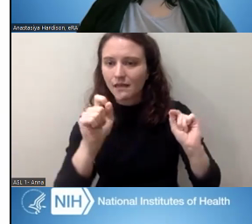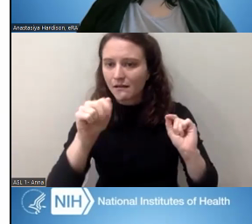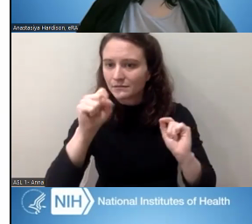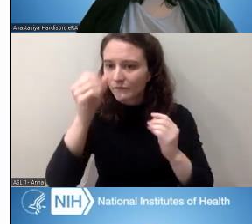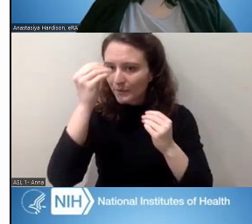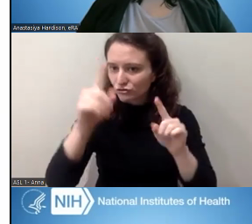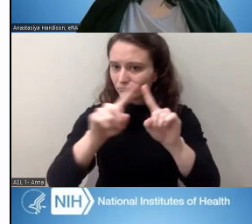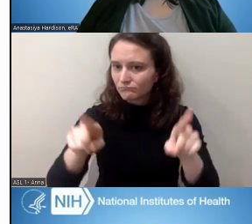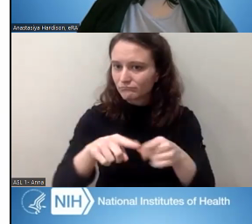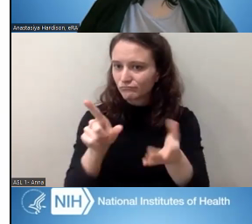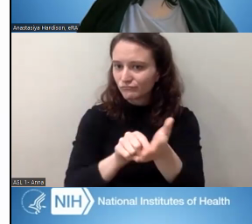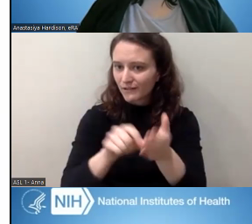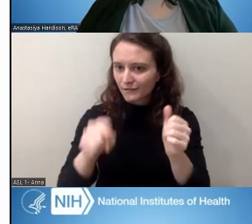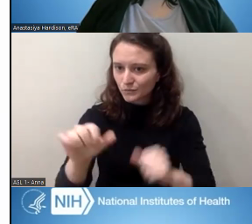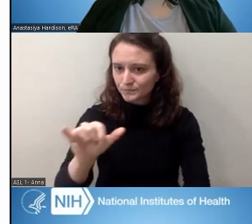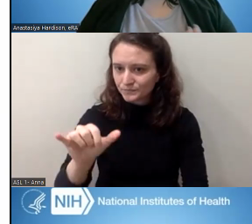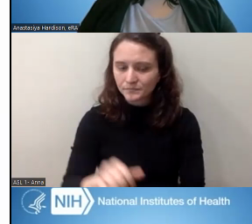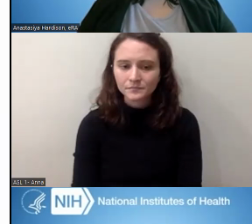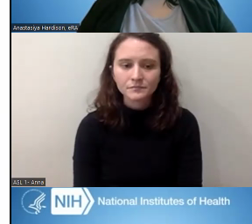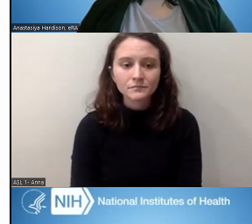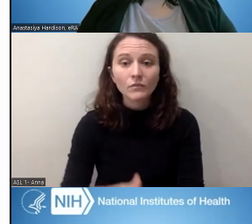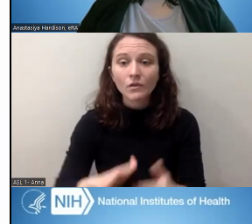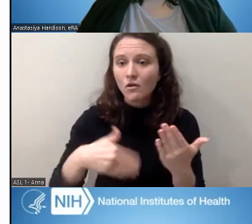information. All of your documents related to the grant